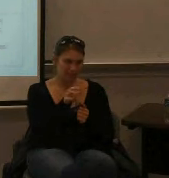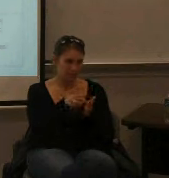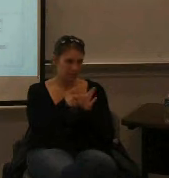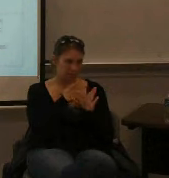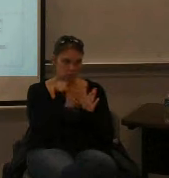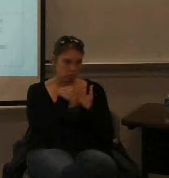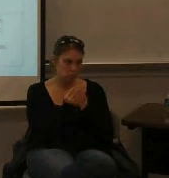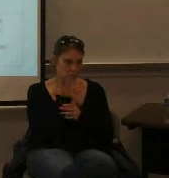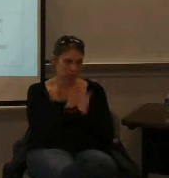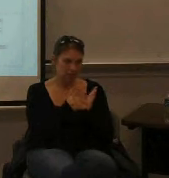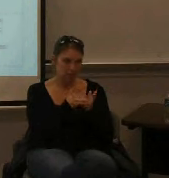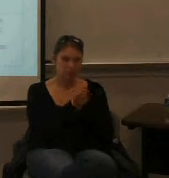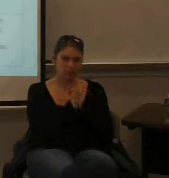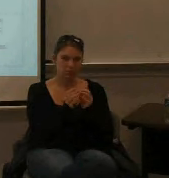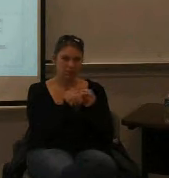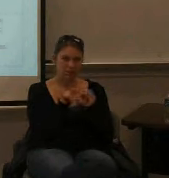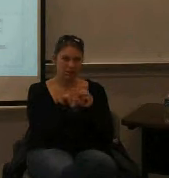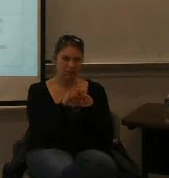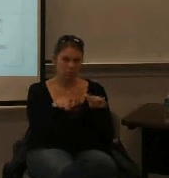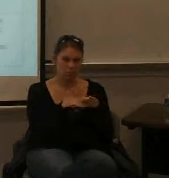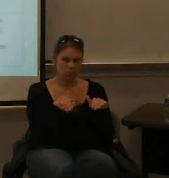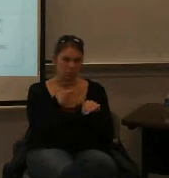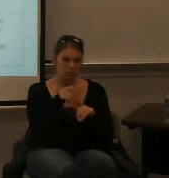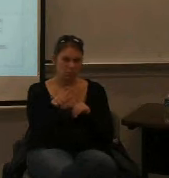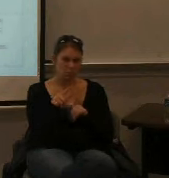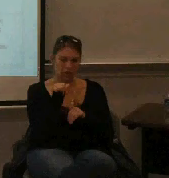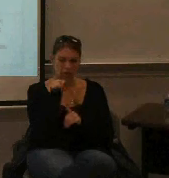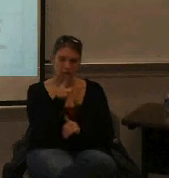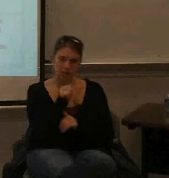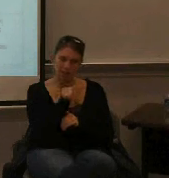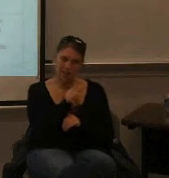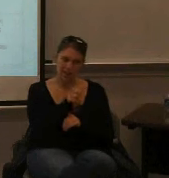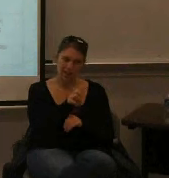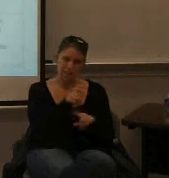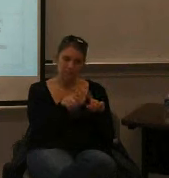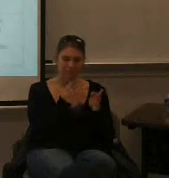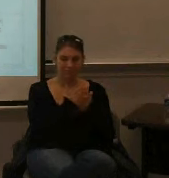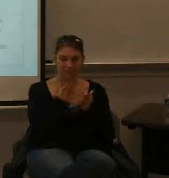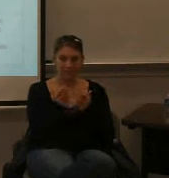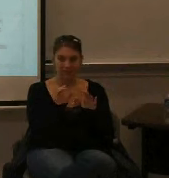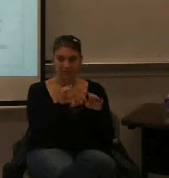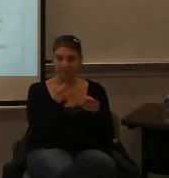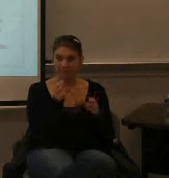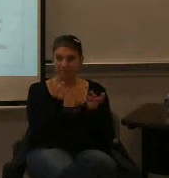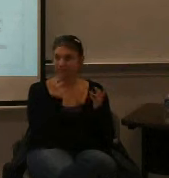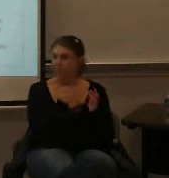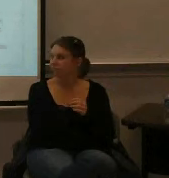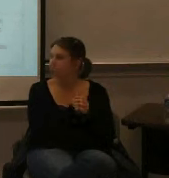up again. Then it becomes more like a swimming pool than a lake, but it's something that's done.